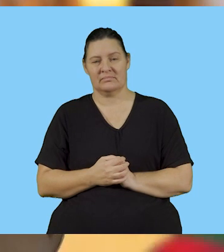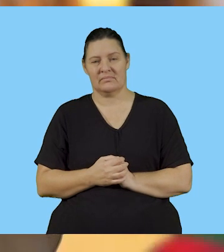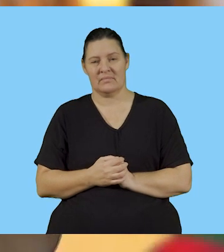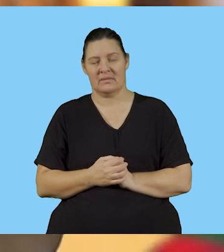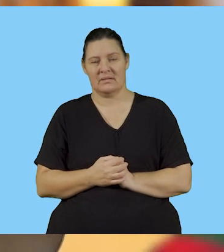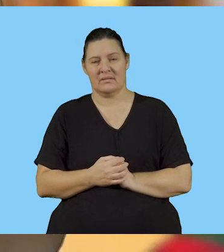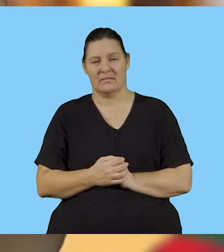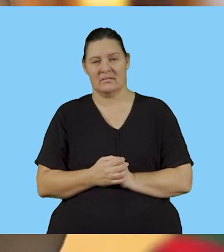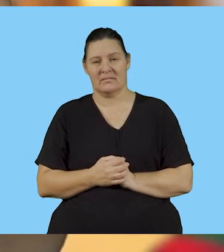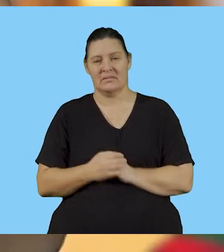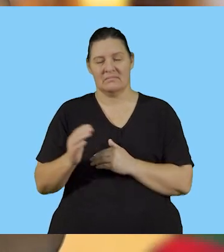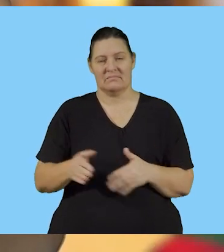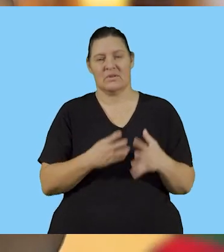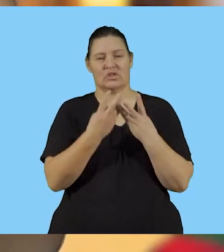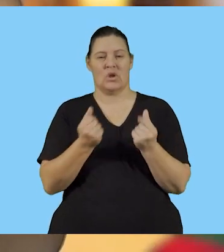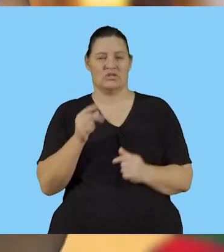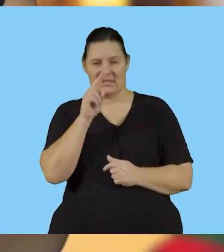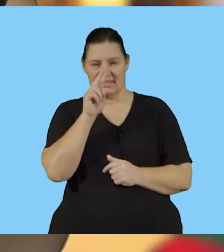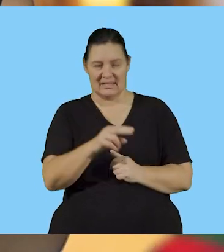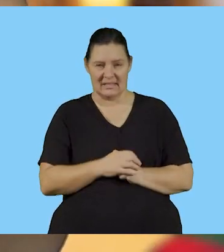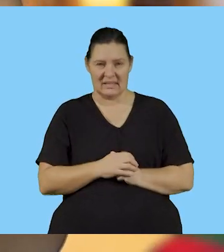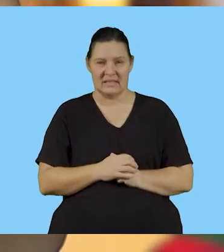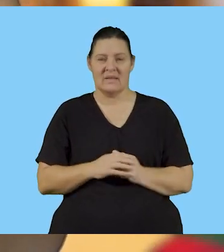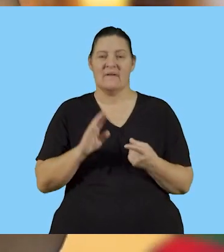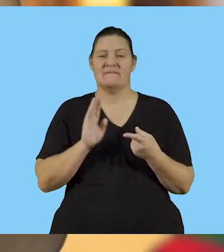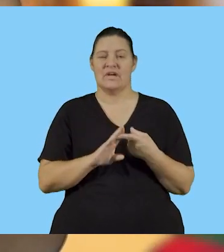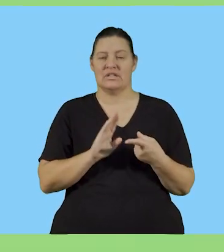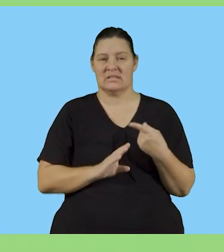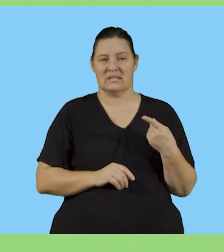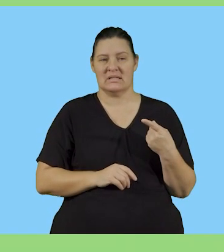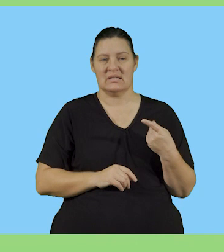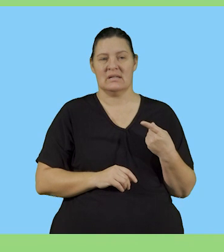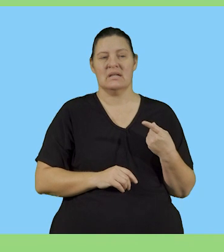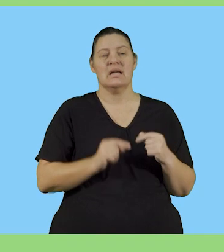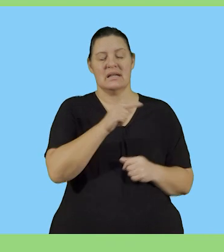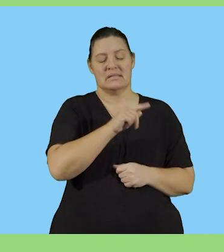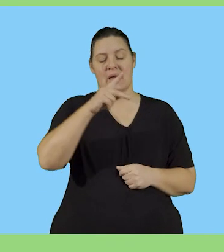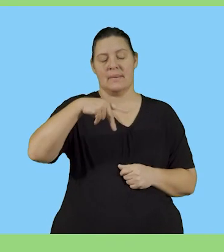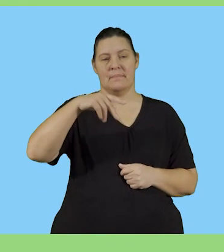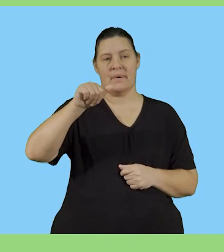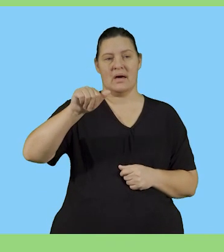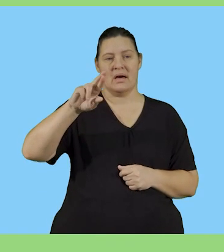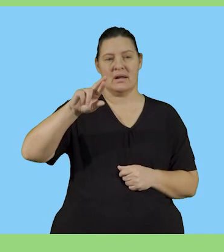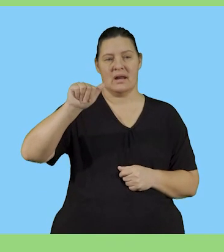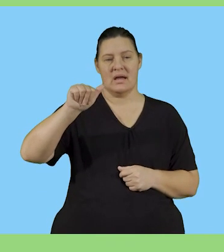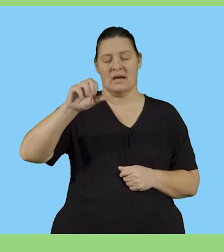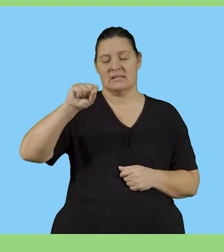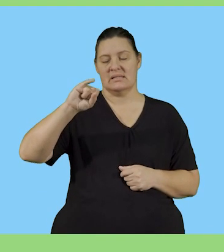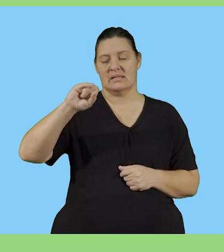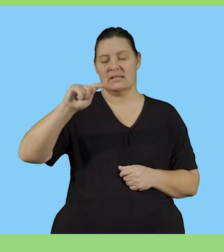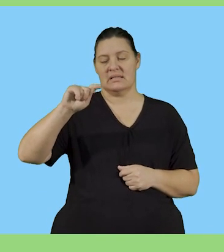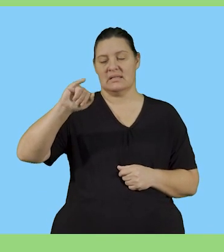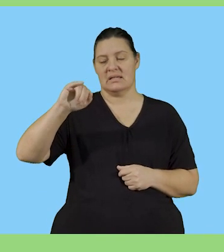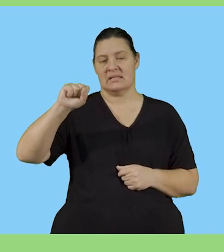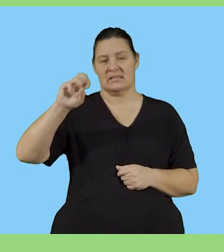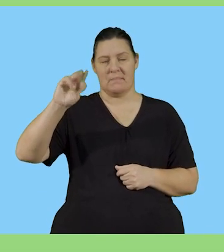moving on to our solution. So the first one, the tick on a human skin is parasitism. And